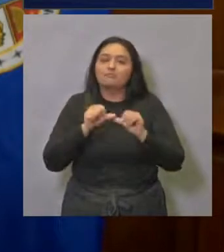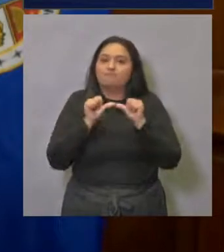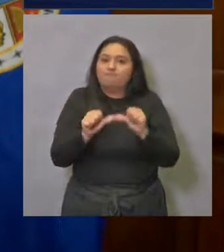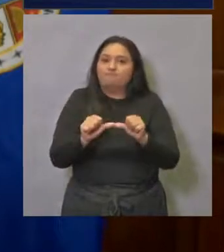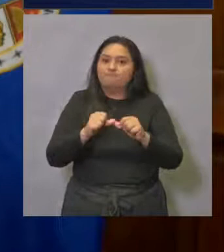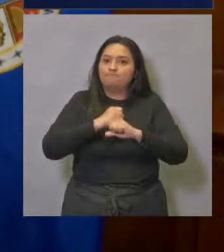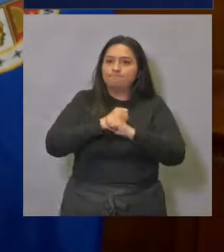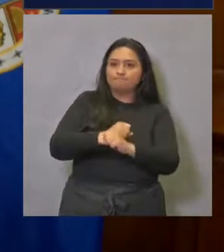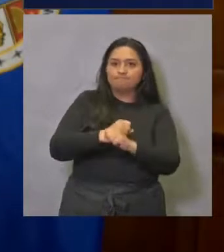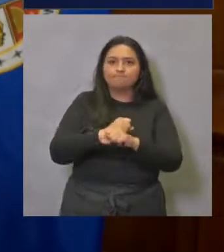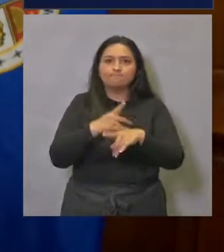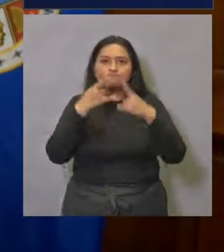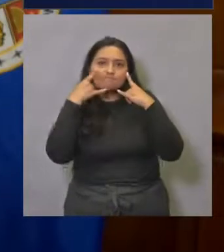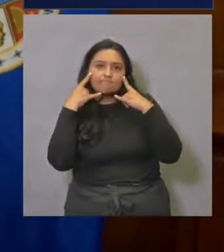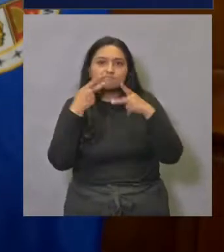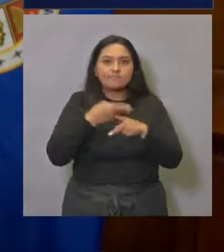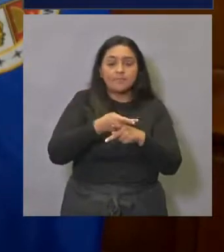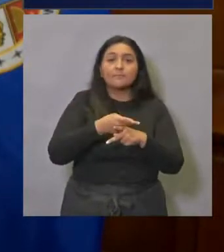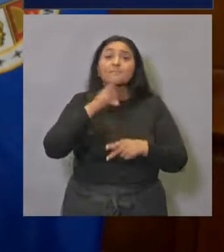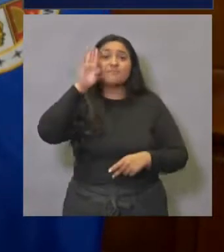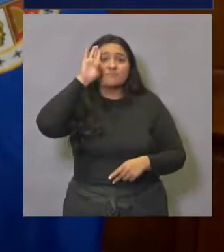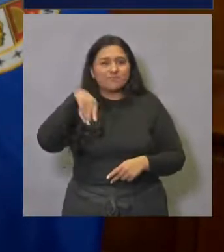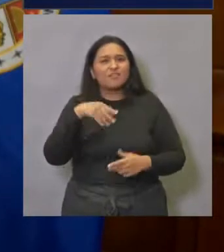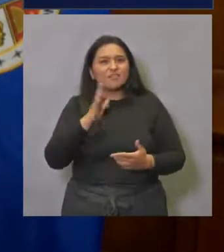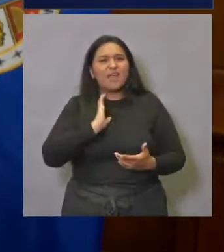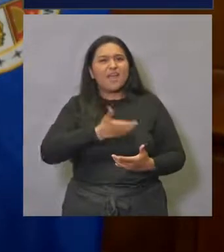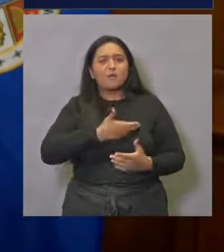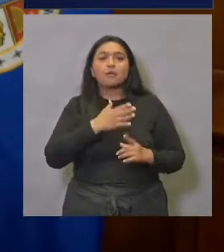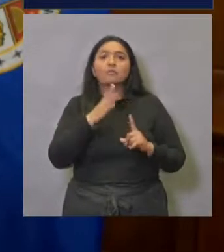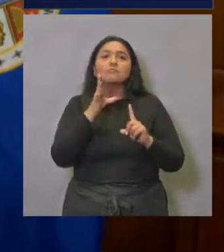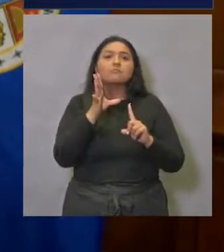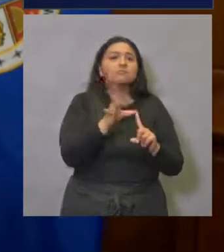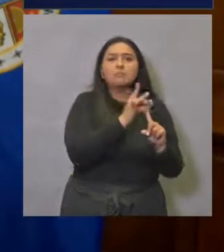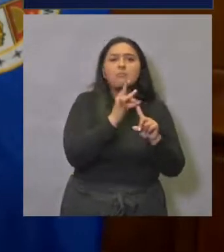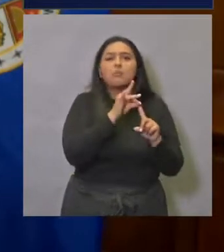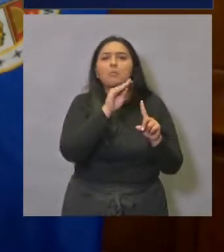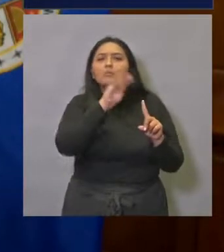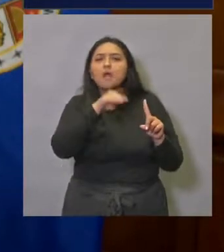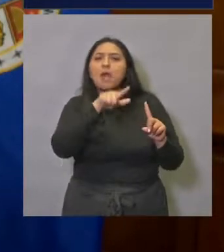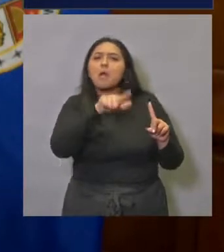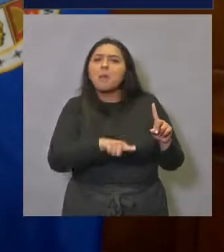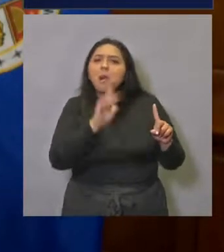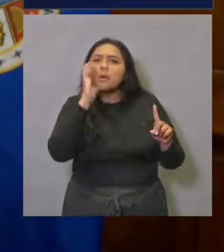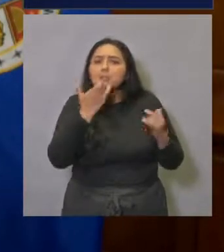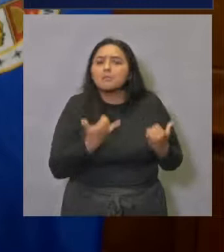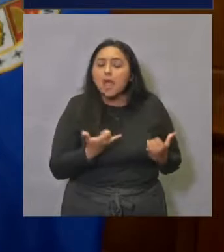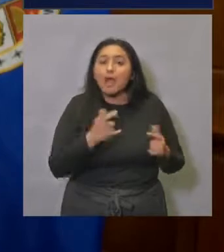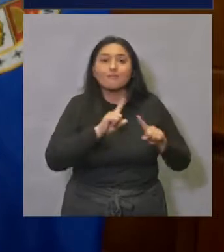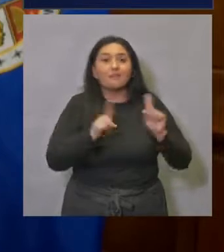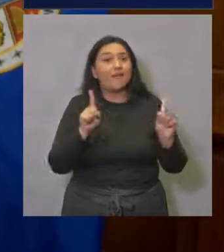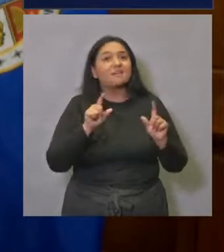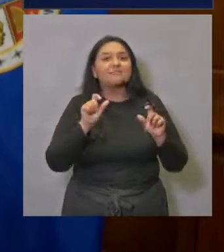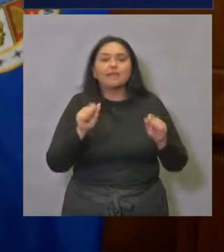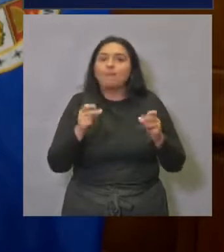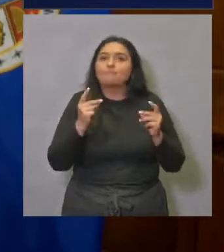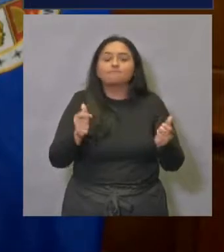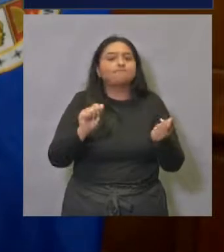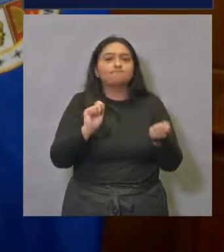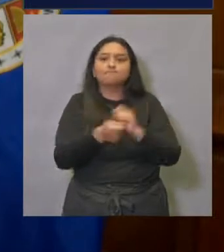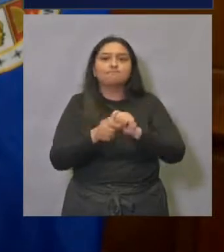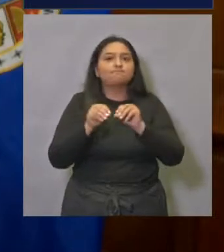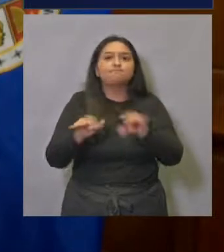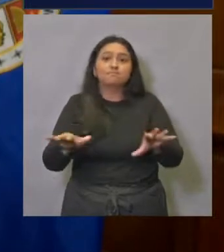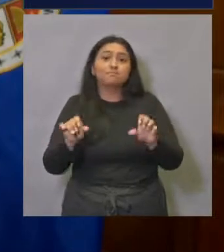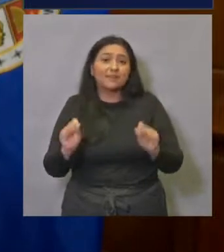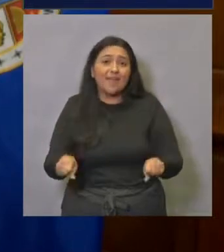positivity rate is at an all-time low, we have seen that can change overnight. So please continue to do your part.